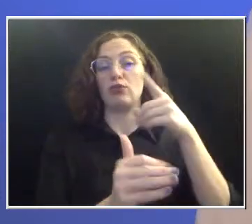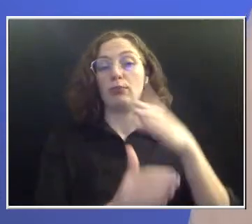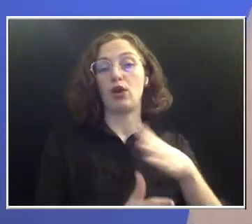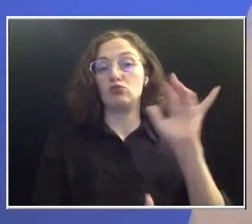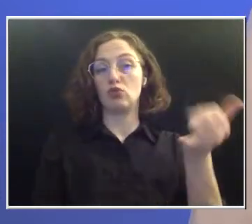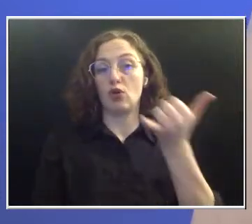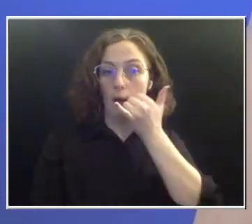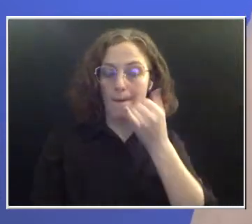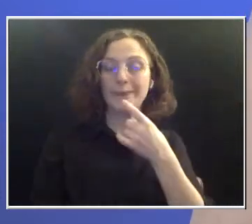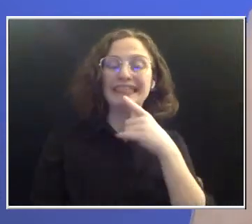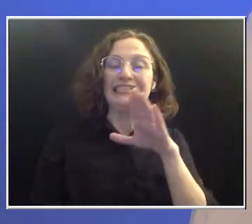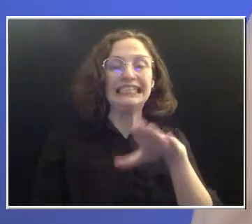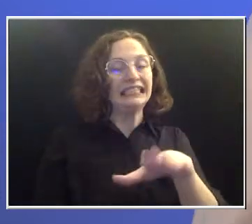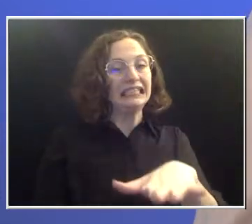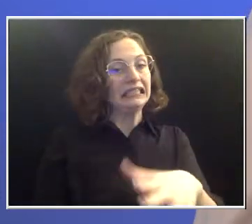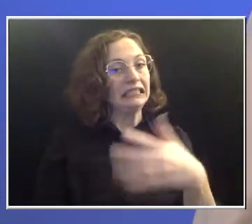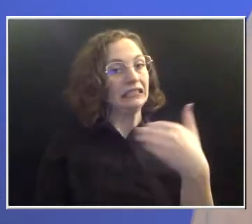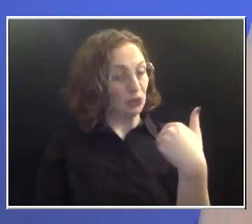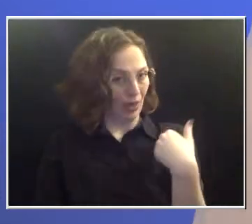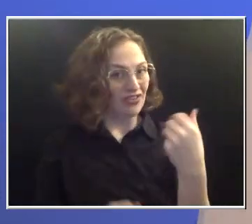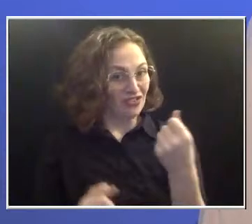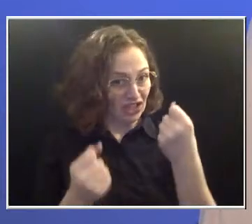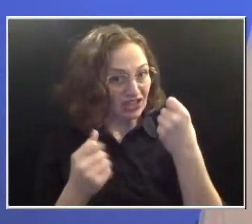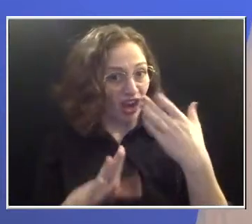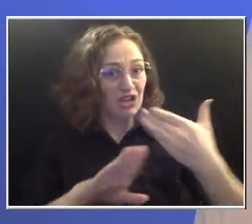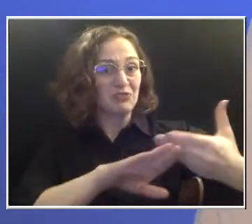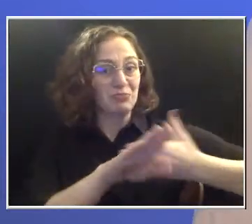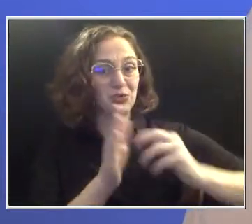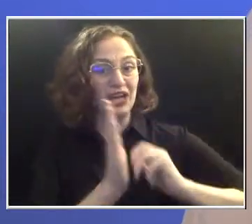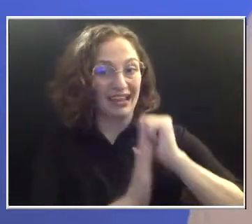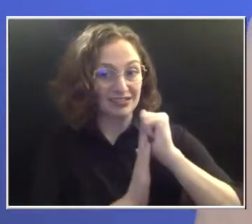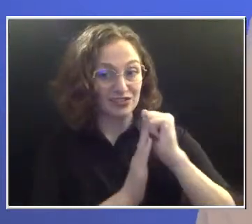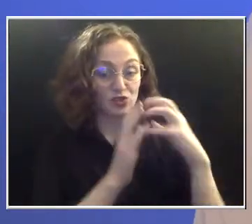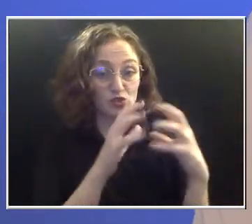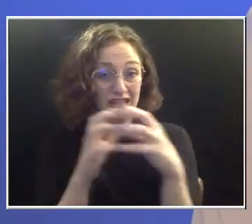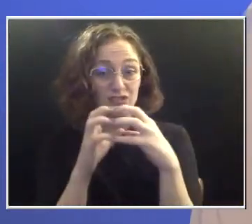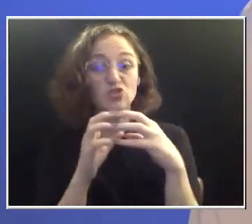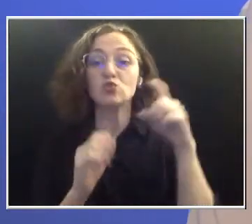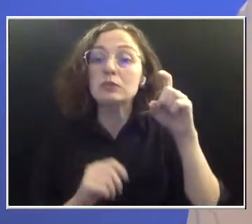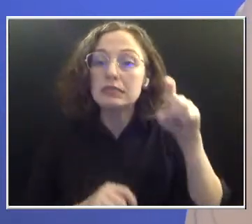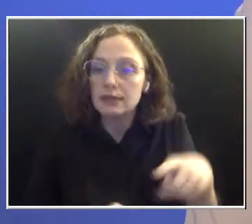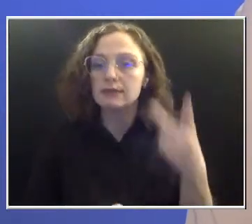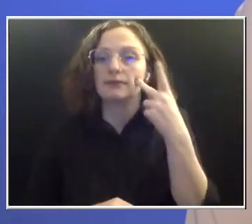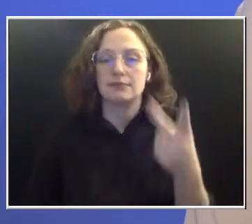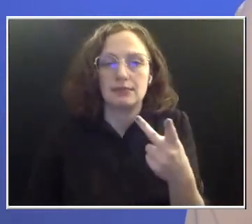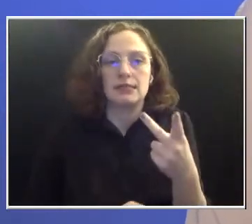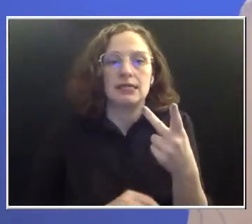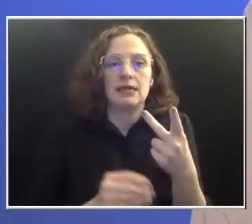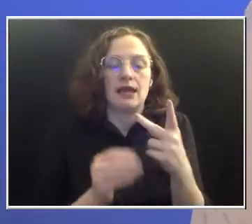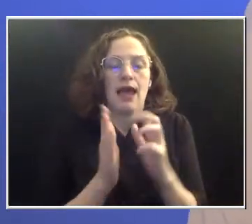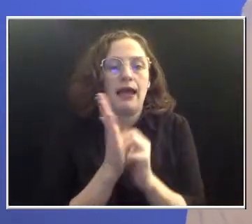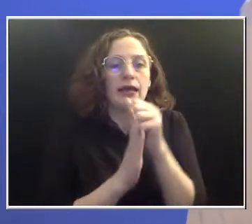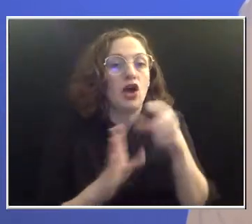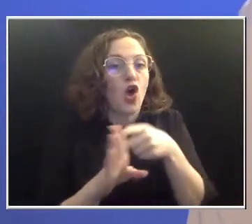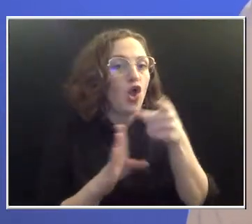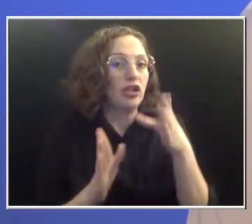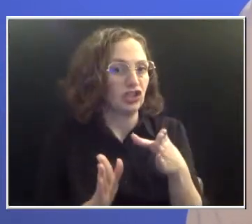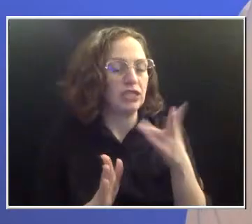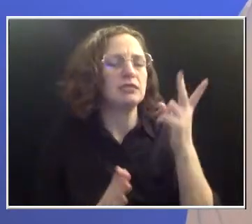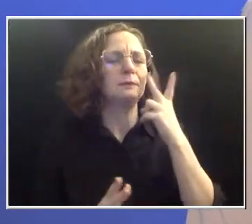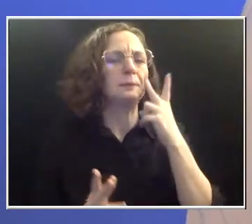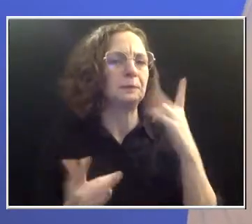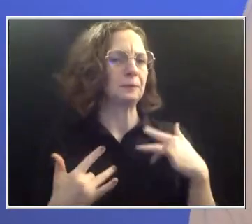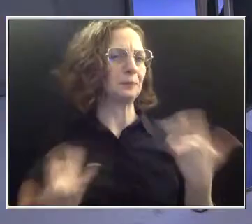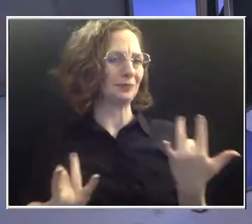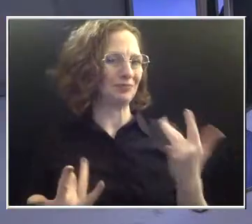cells. We need to get you to an oncologist to see exactly what's going on. So that was when I was handed over to Dr.